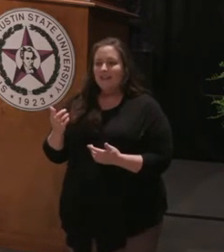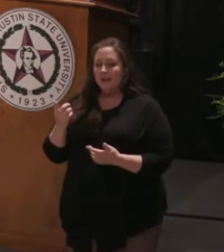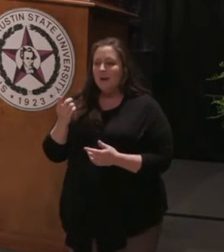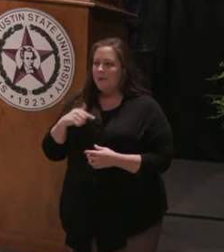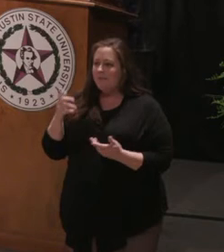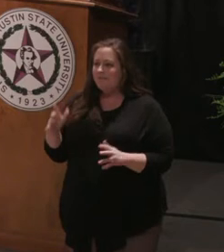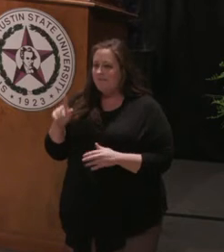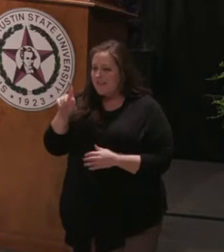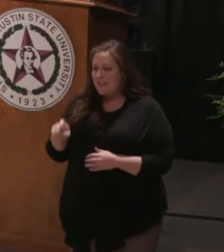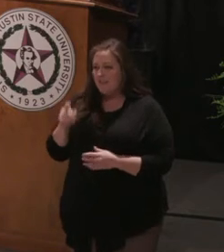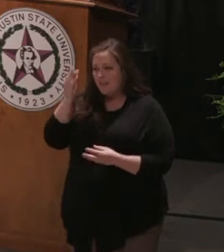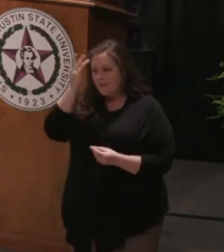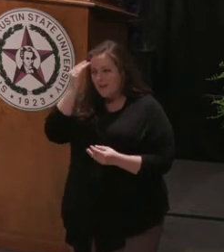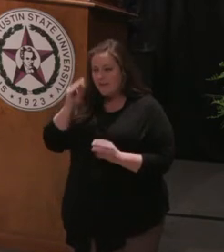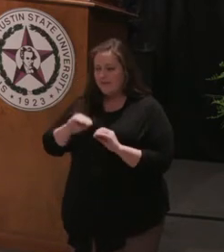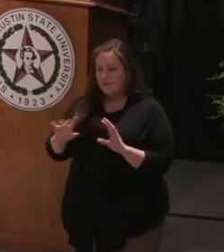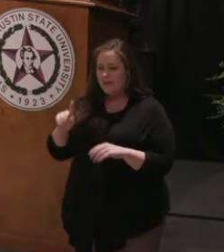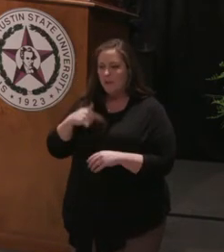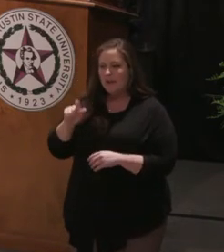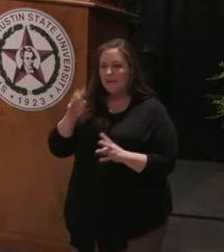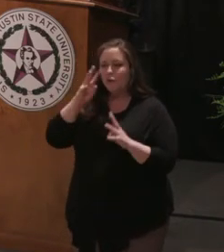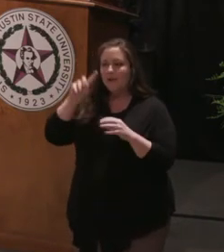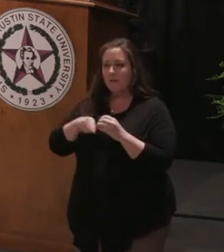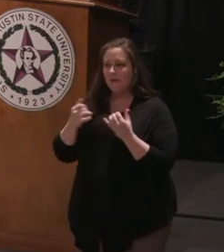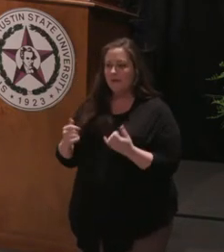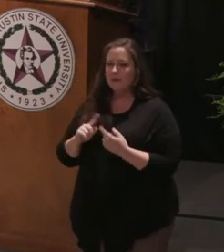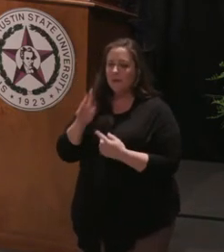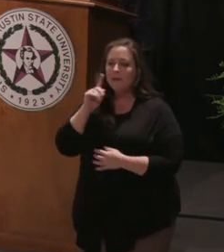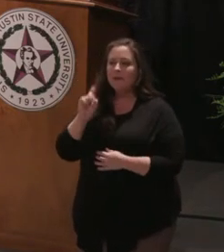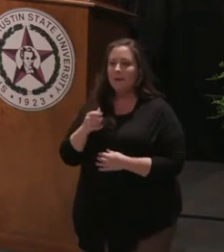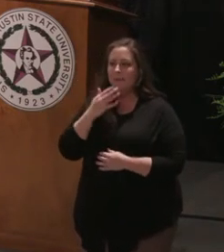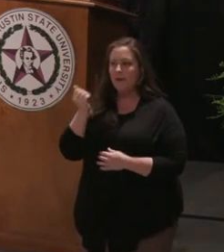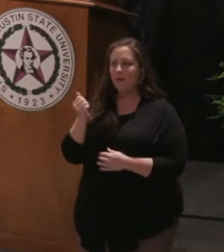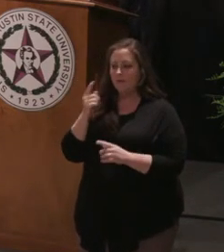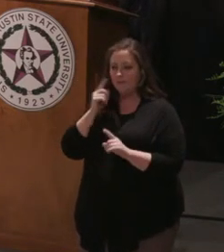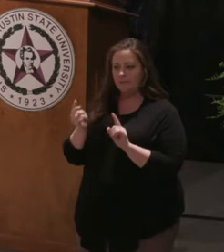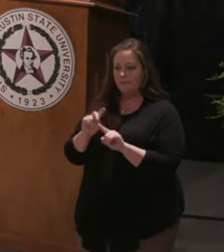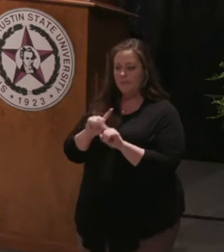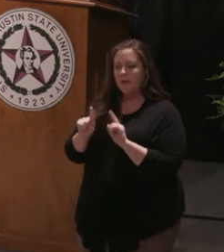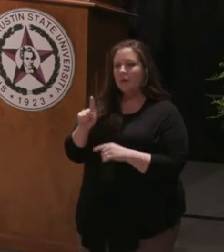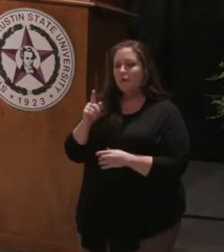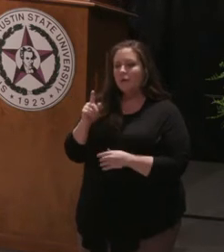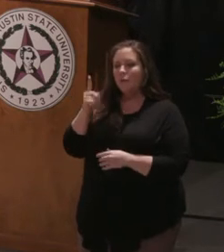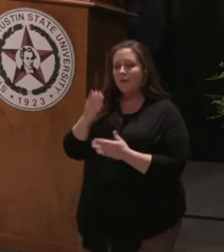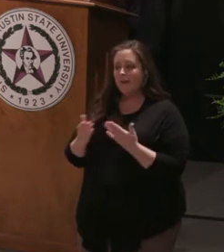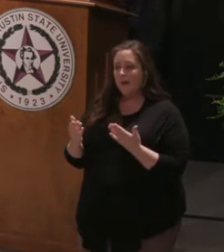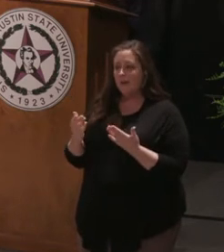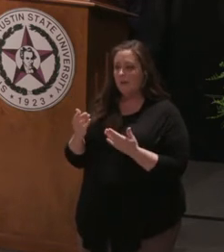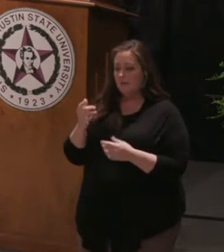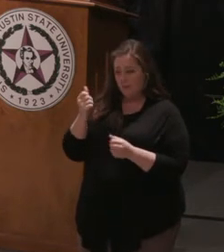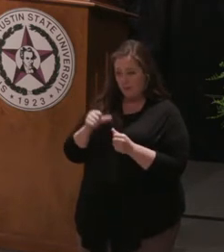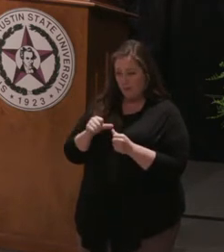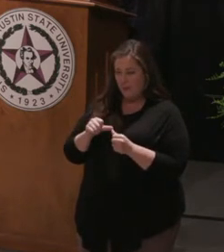that we need to be thoughtful and creative about this, but we're going to need to bring better minds in. And we do need, I would say, one thing, I don't know if you